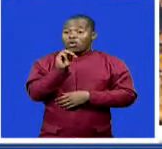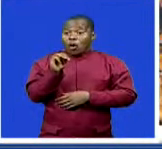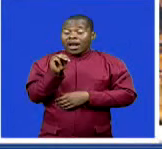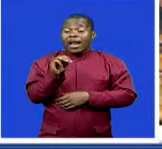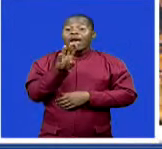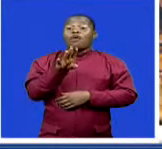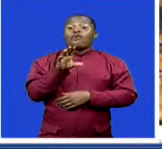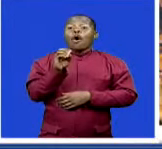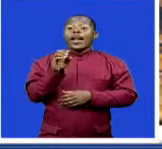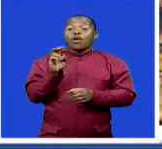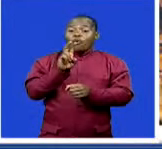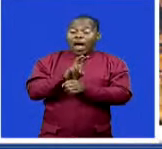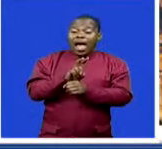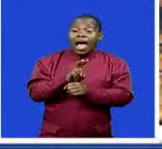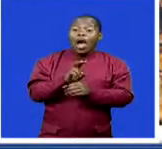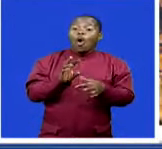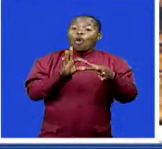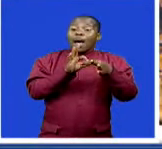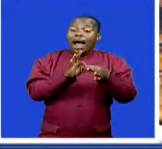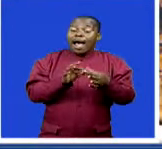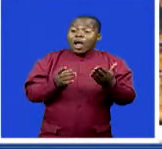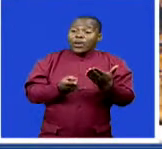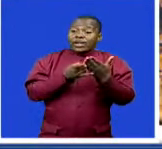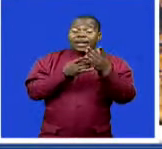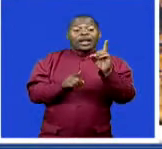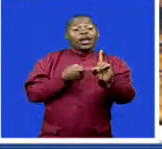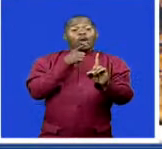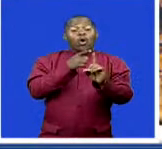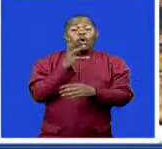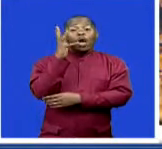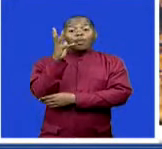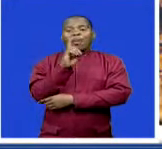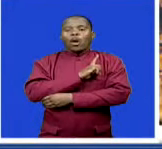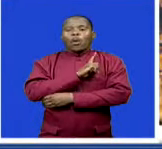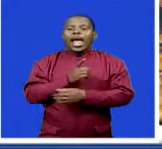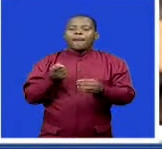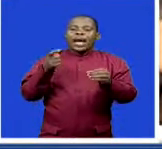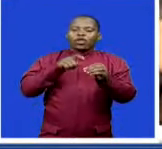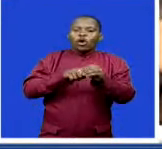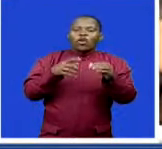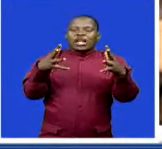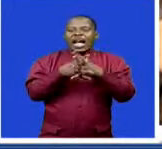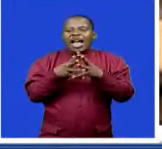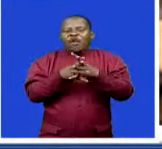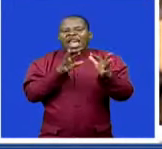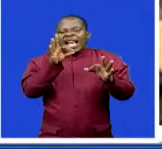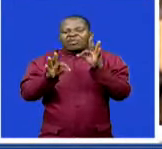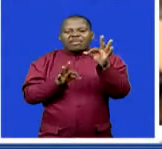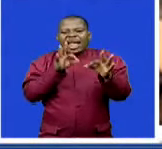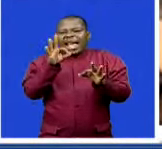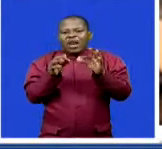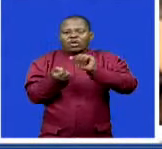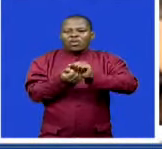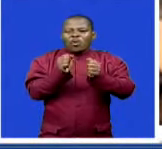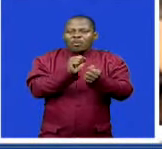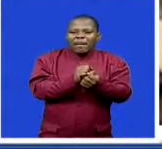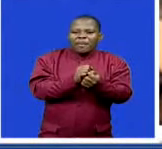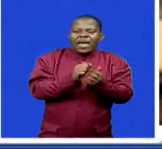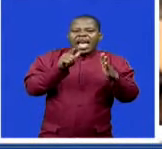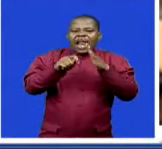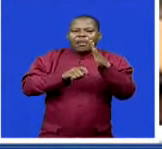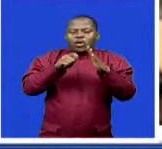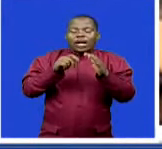the scheme's successes and challenges in an annual meeting that was held in the area. The four communities